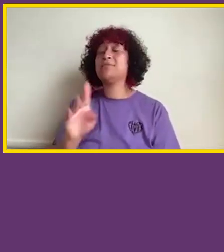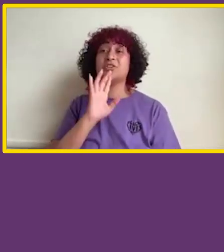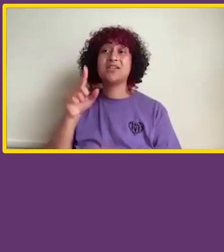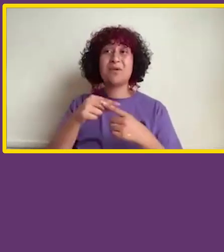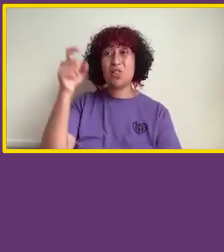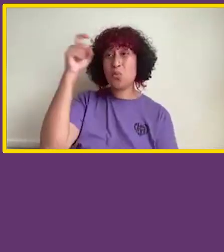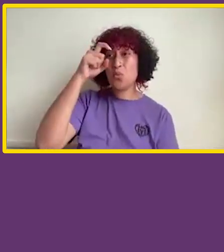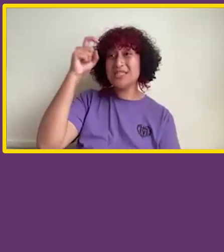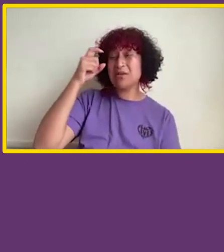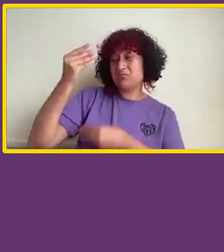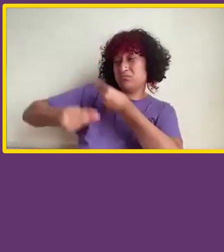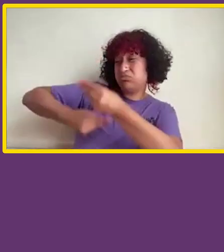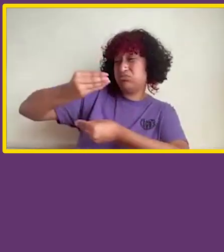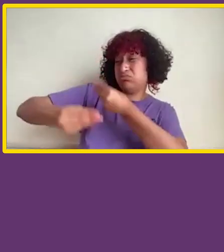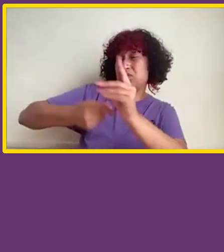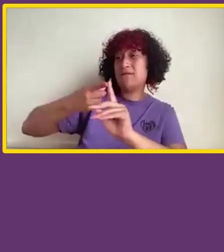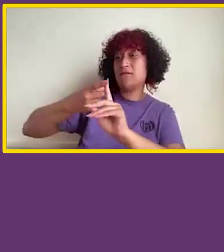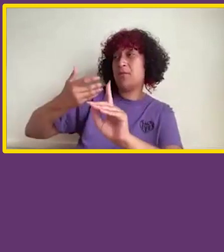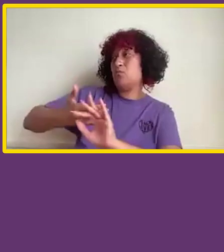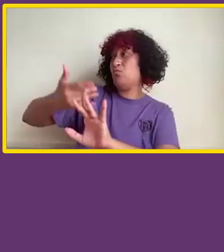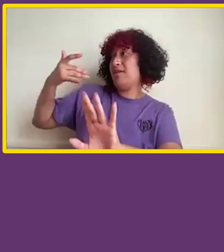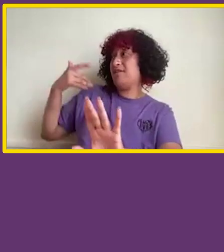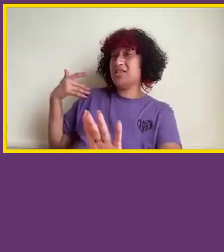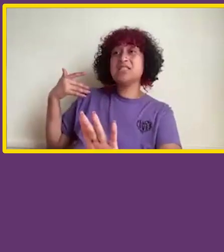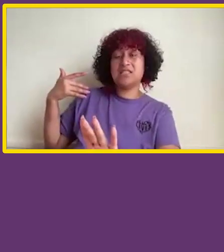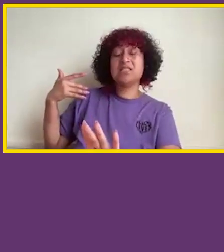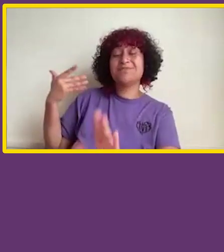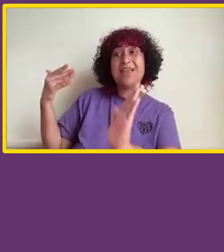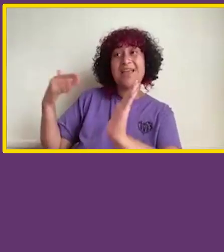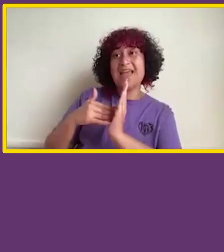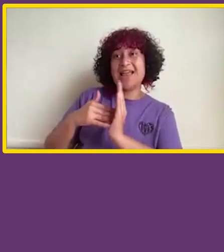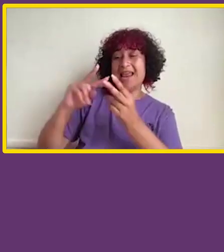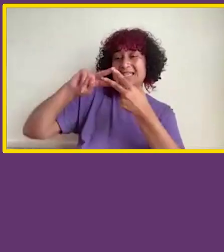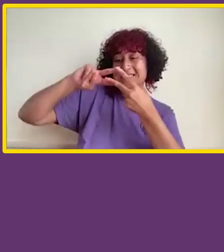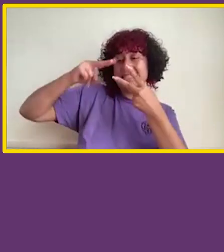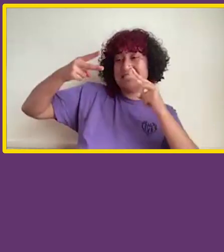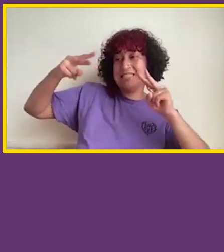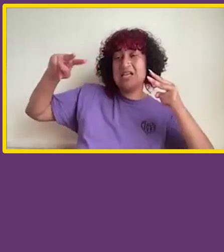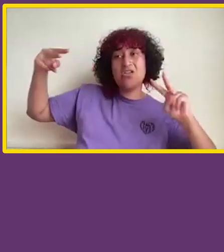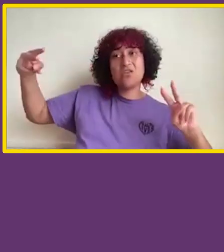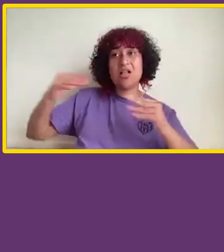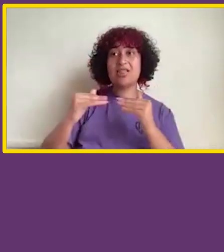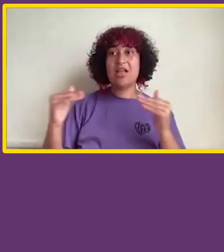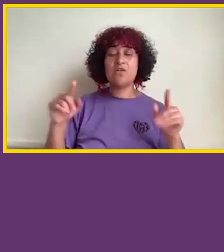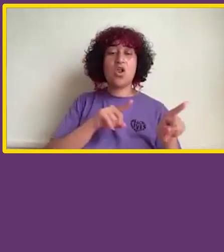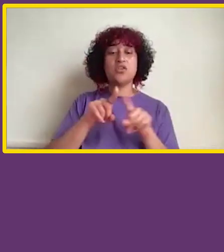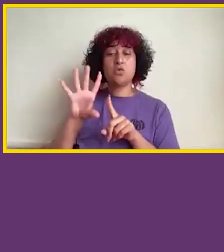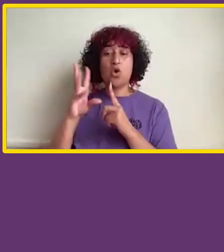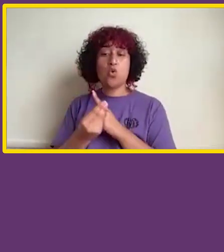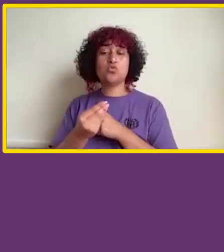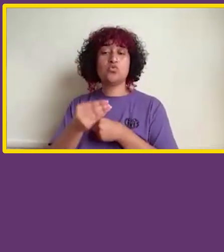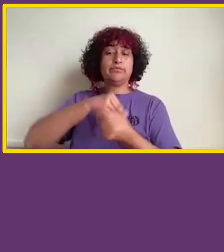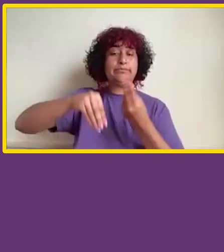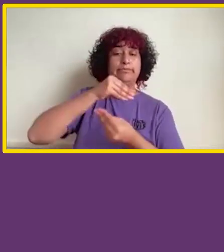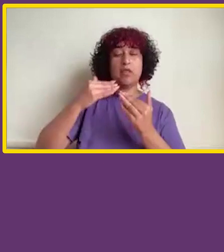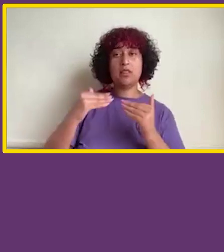that's transmitted down from previous generations, again, at a cellular level and at an interpersonal cultural level.